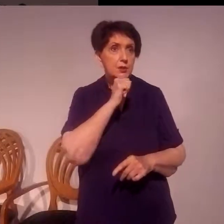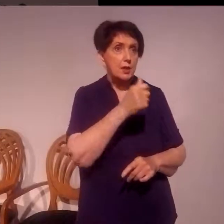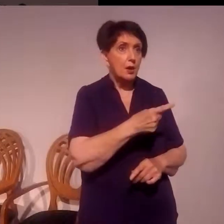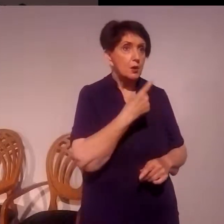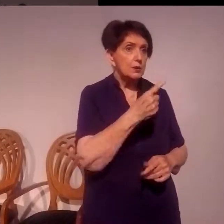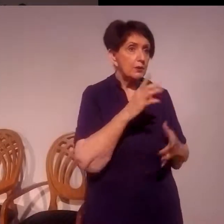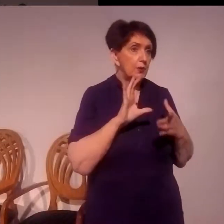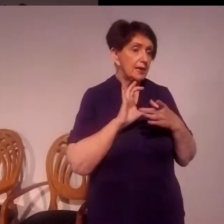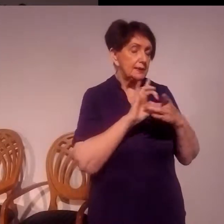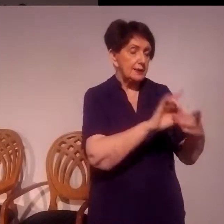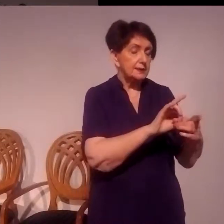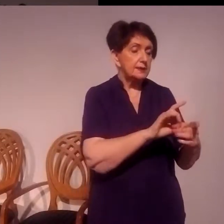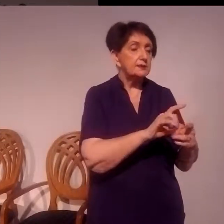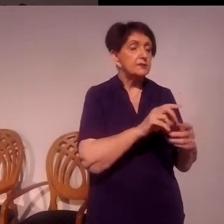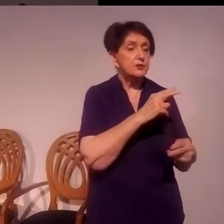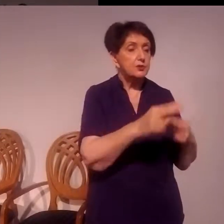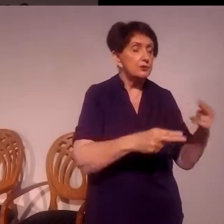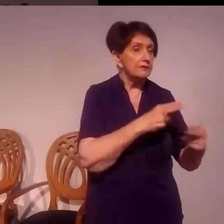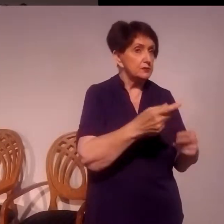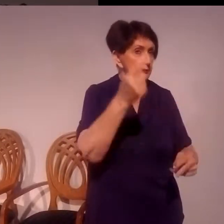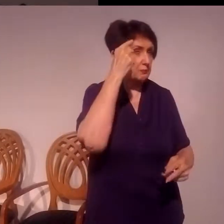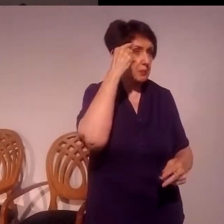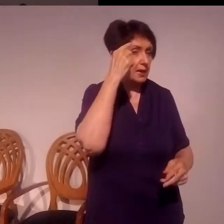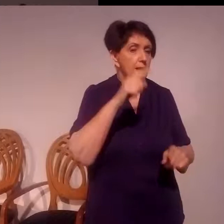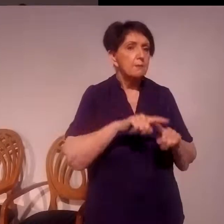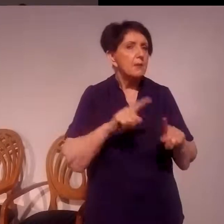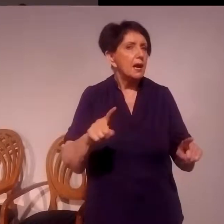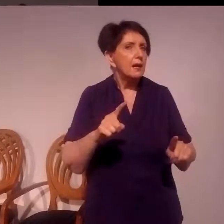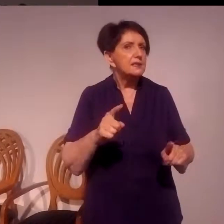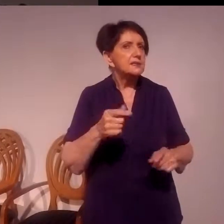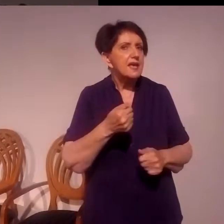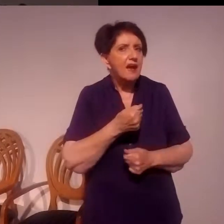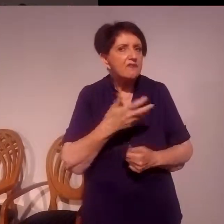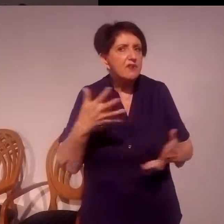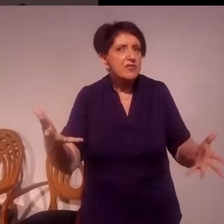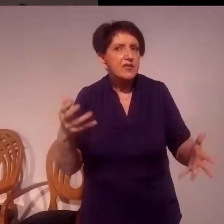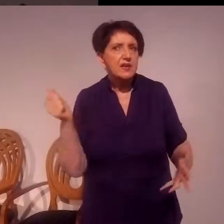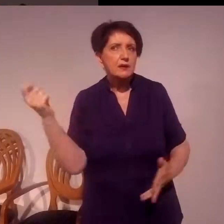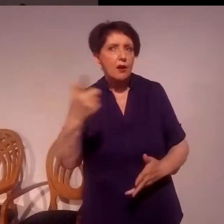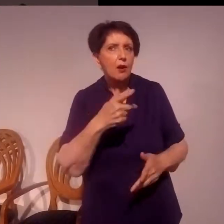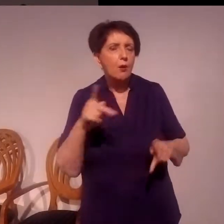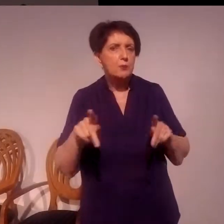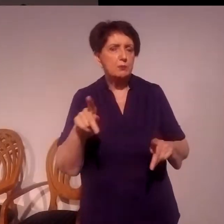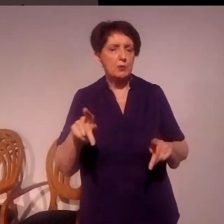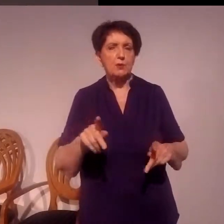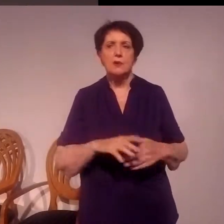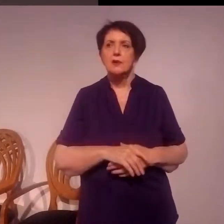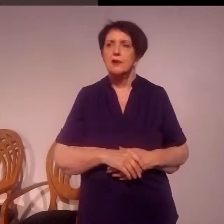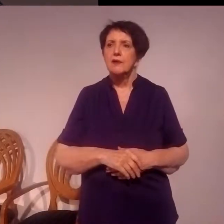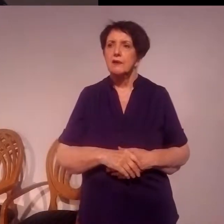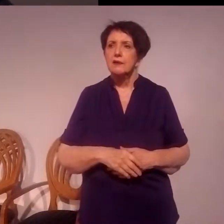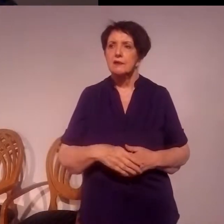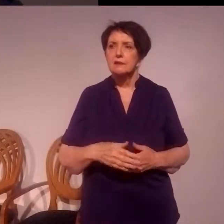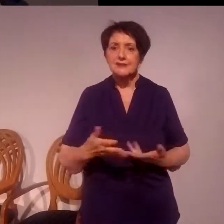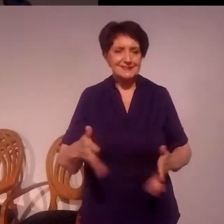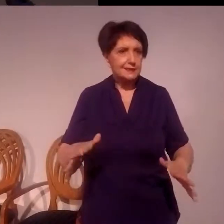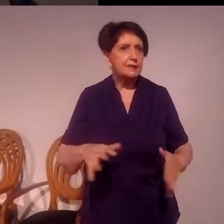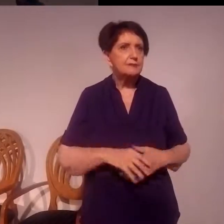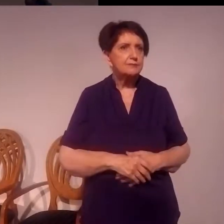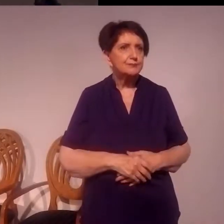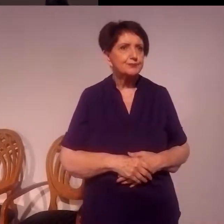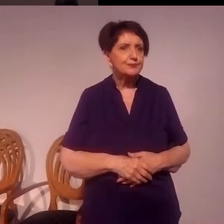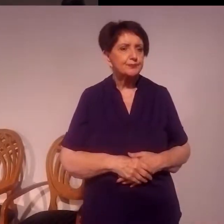this universal mind of creation, but it's also everything and it's everyone. So there it is. We